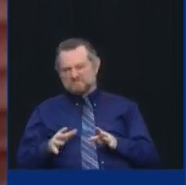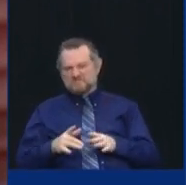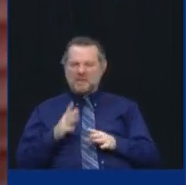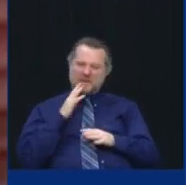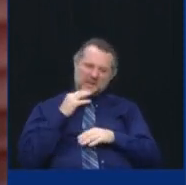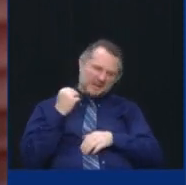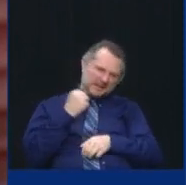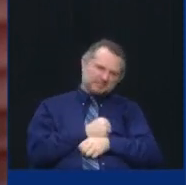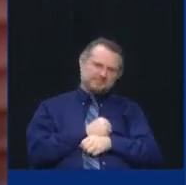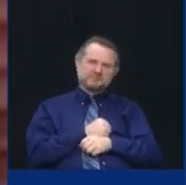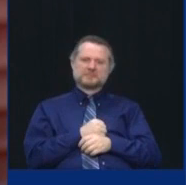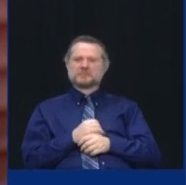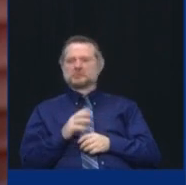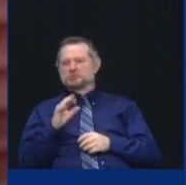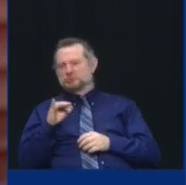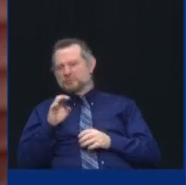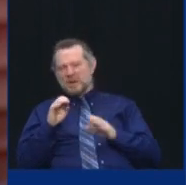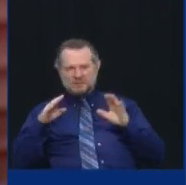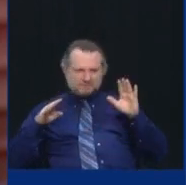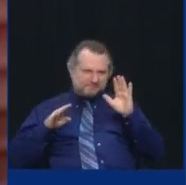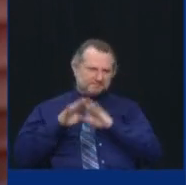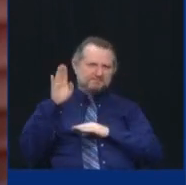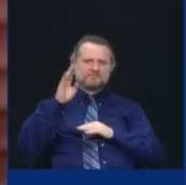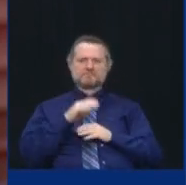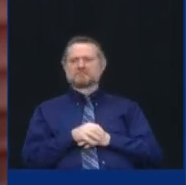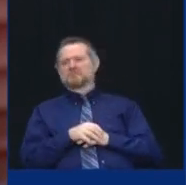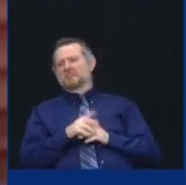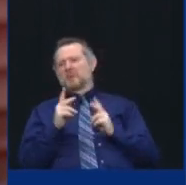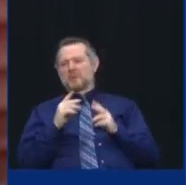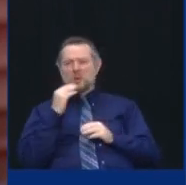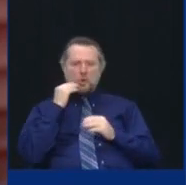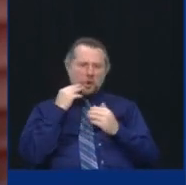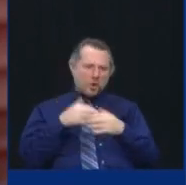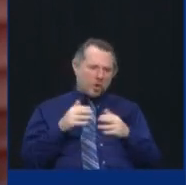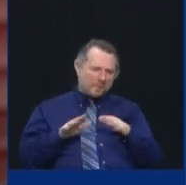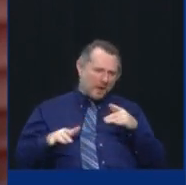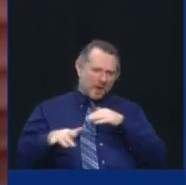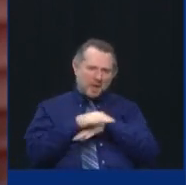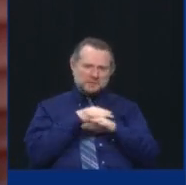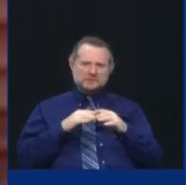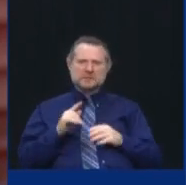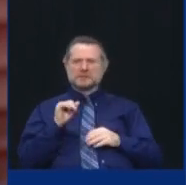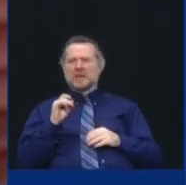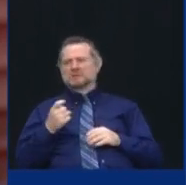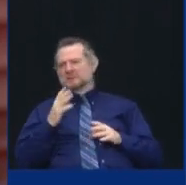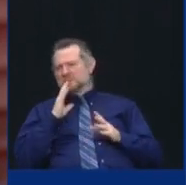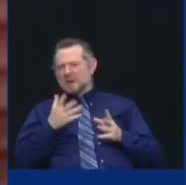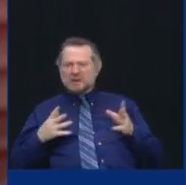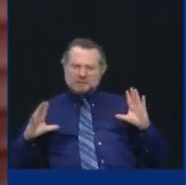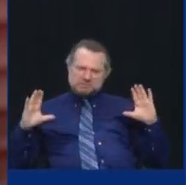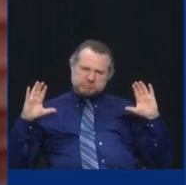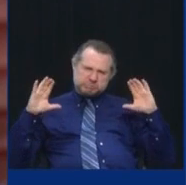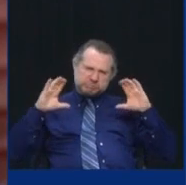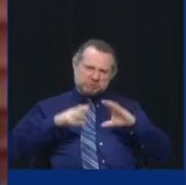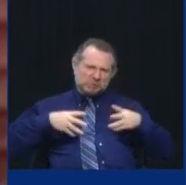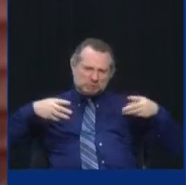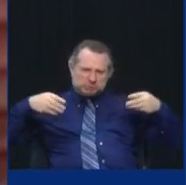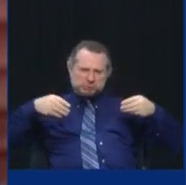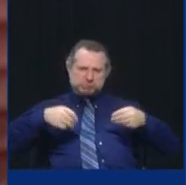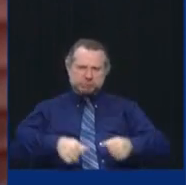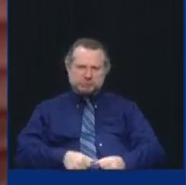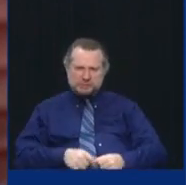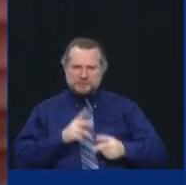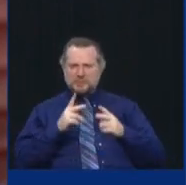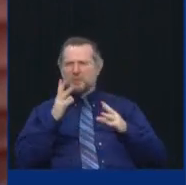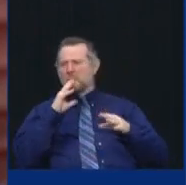crime rate, homelessness, taxes. I moved to Florida,